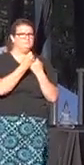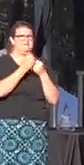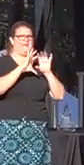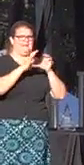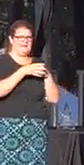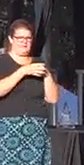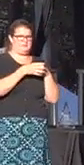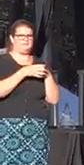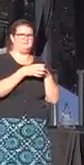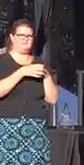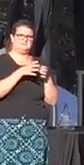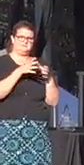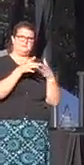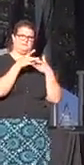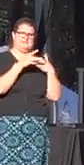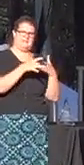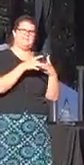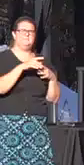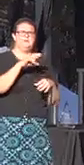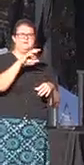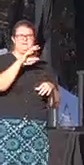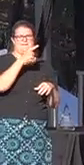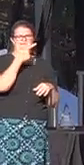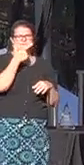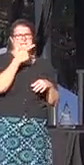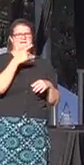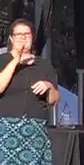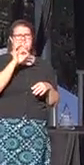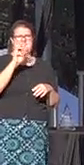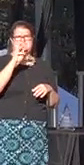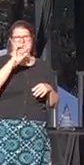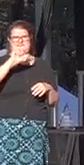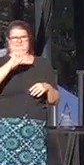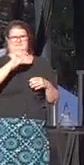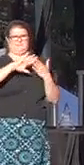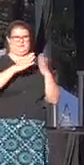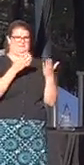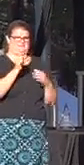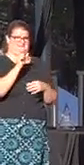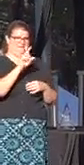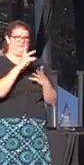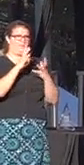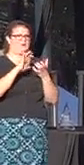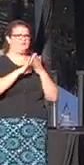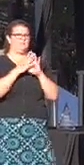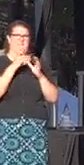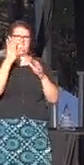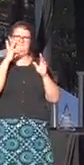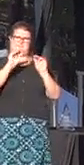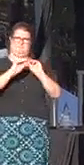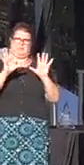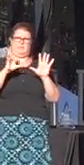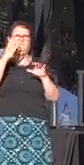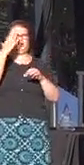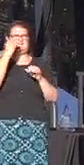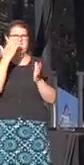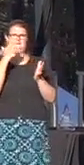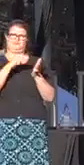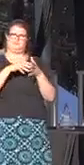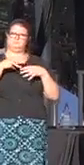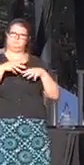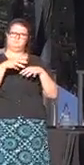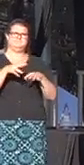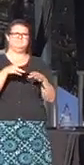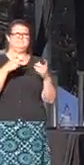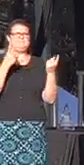attempt by the lesbian feminist community of San Diego to come together in a space where they could be visible, they could be front and center. And then